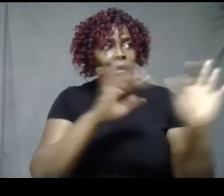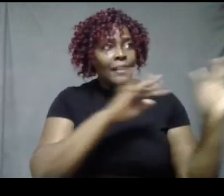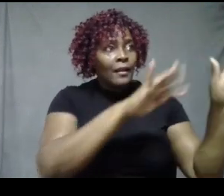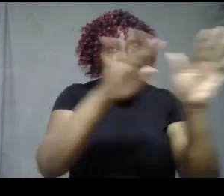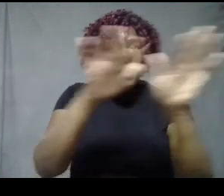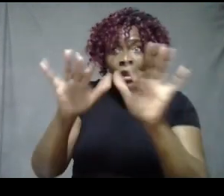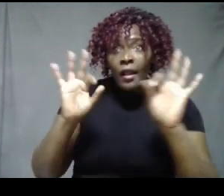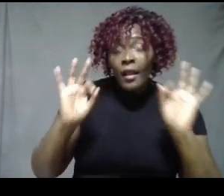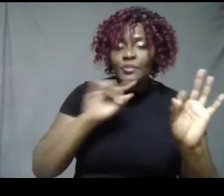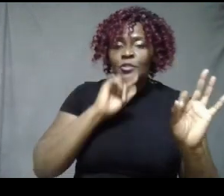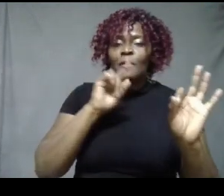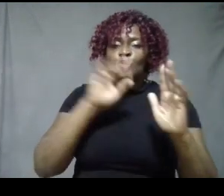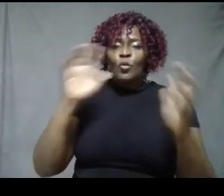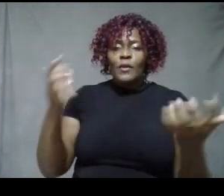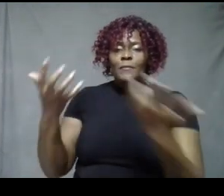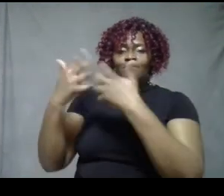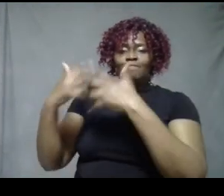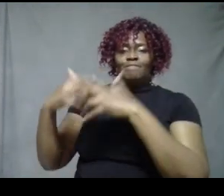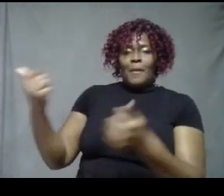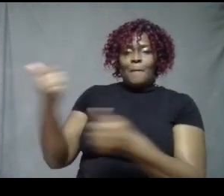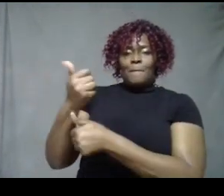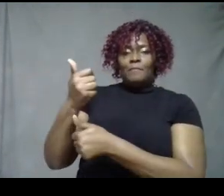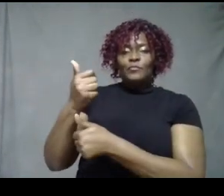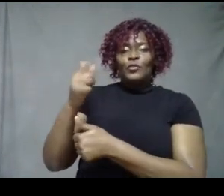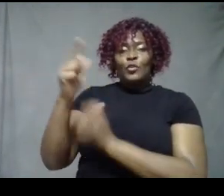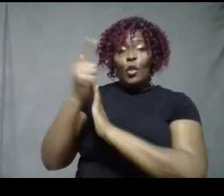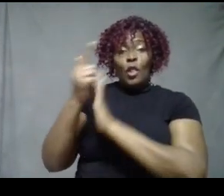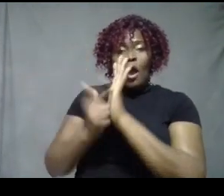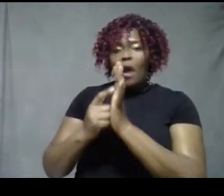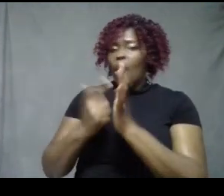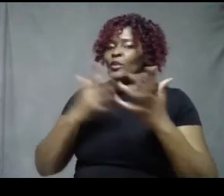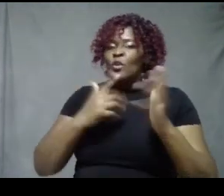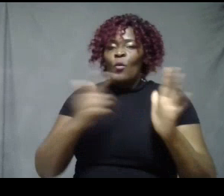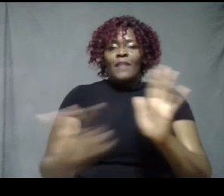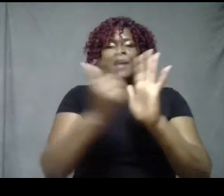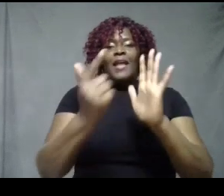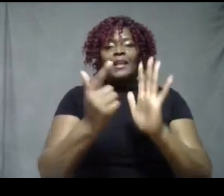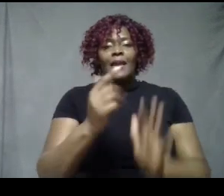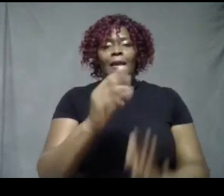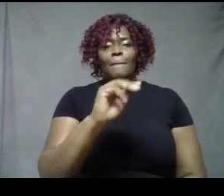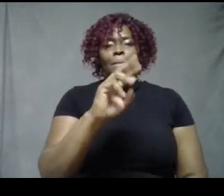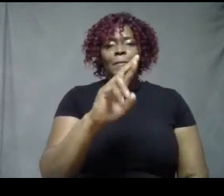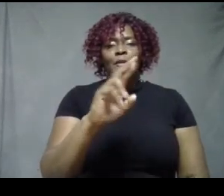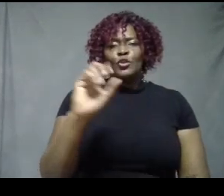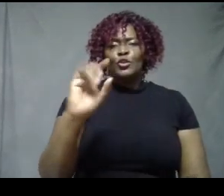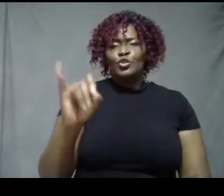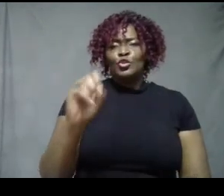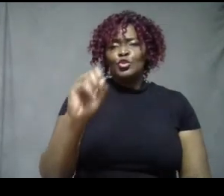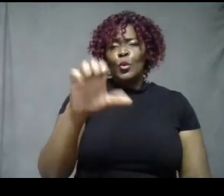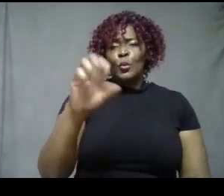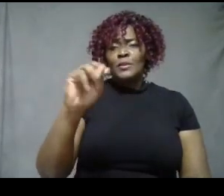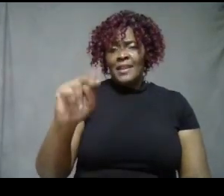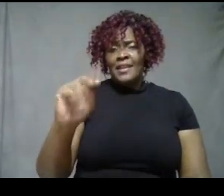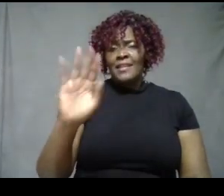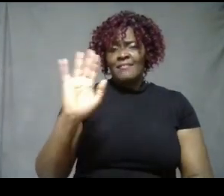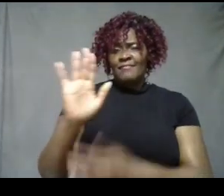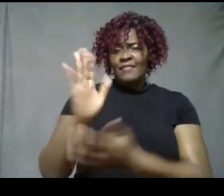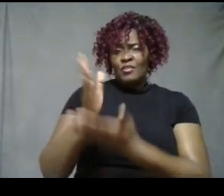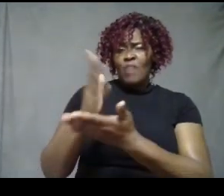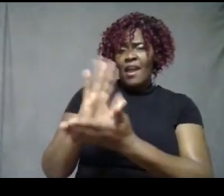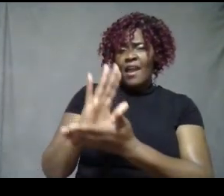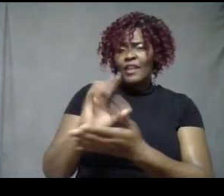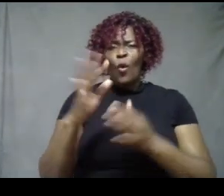of the law. We're not violating Mr. Joseman's rights. We're not violating any sort of election laws or